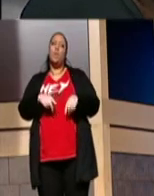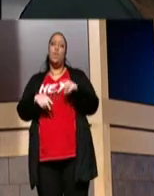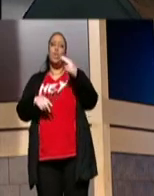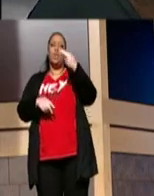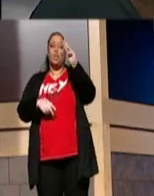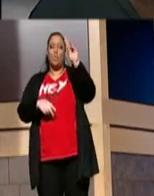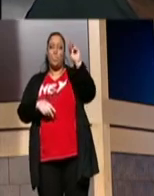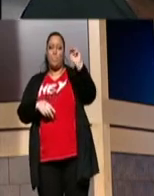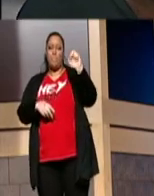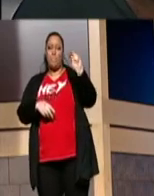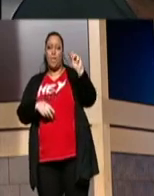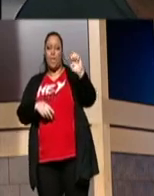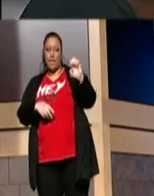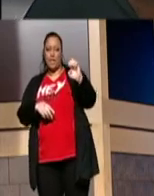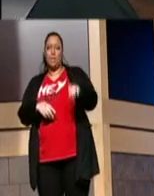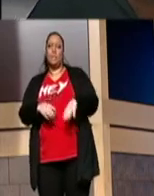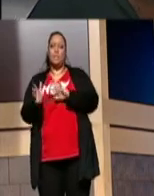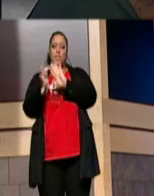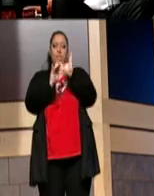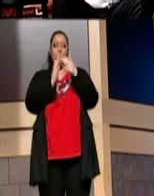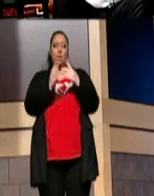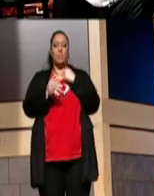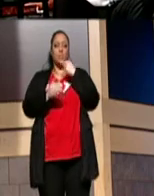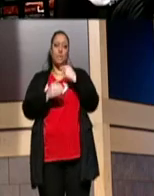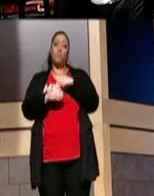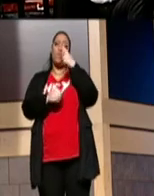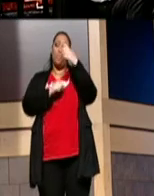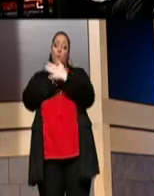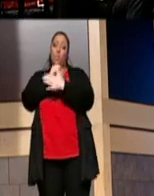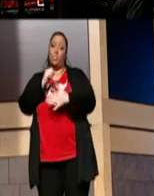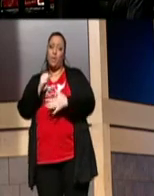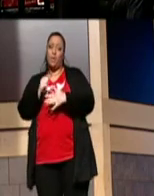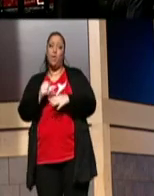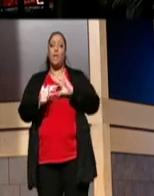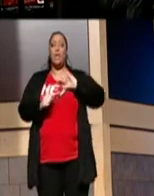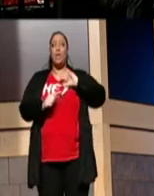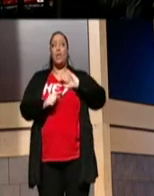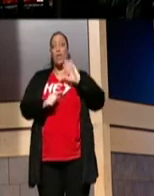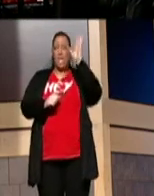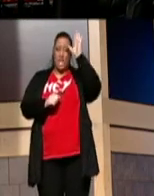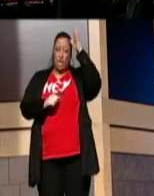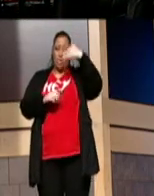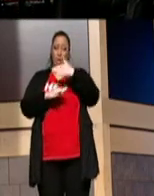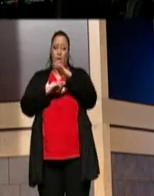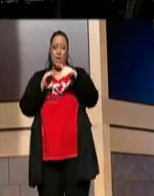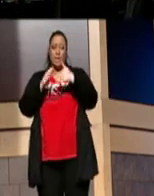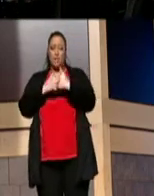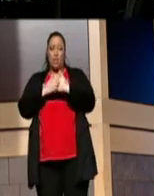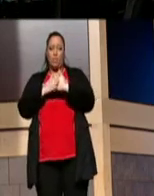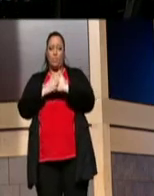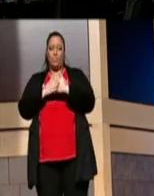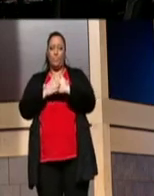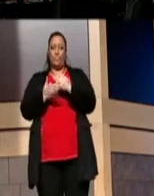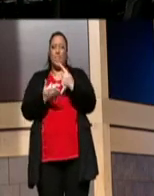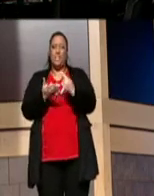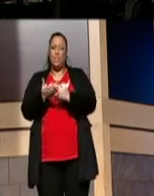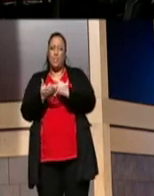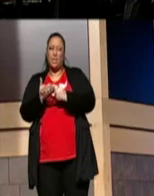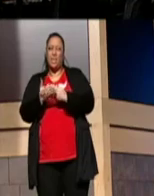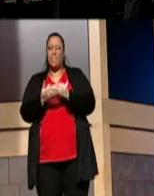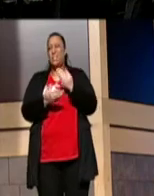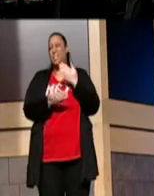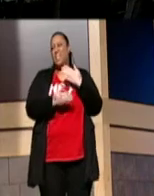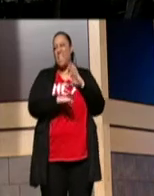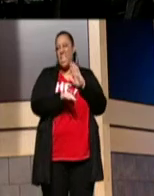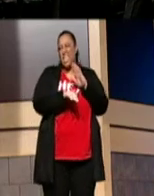says, from one blood, he made us all. Yeah. And sometimes I think that something like this is a shameful thing, but